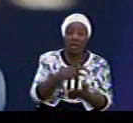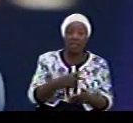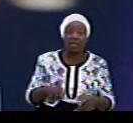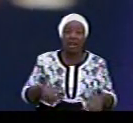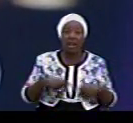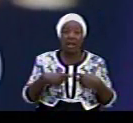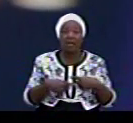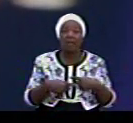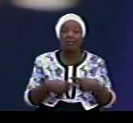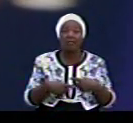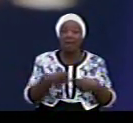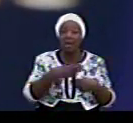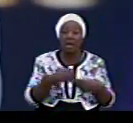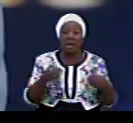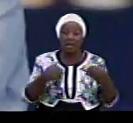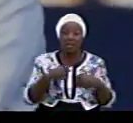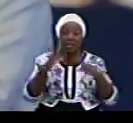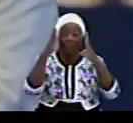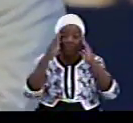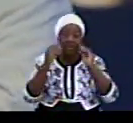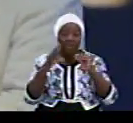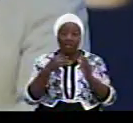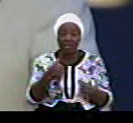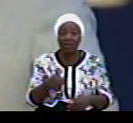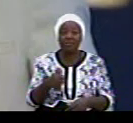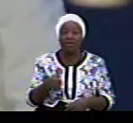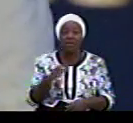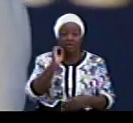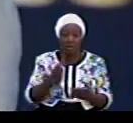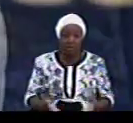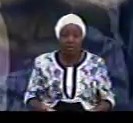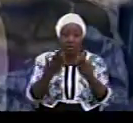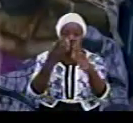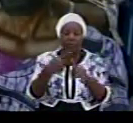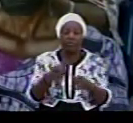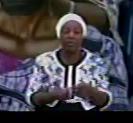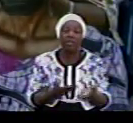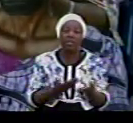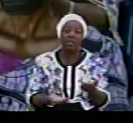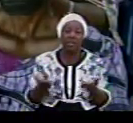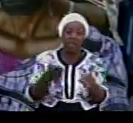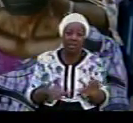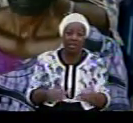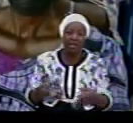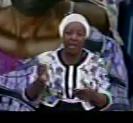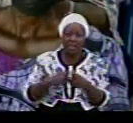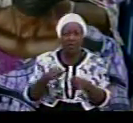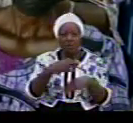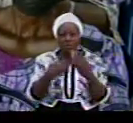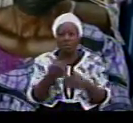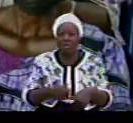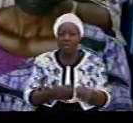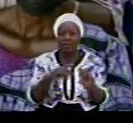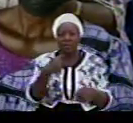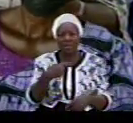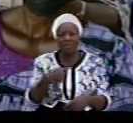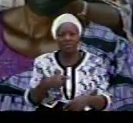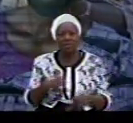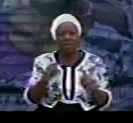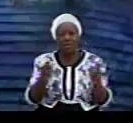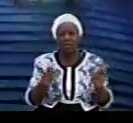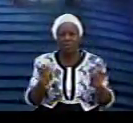had experienced it himself. He rose from the dead. And the other disciples said, Thomas, we saw